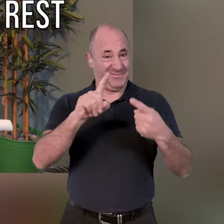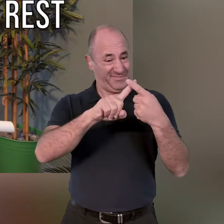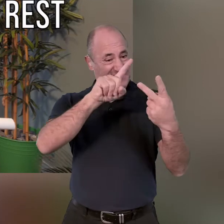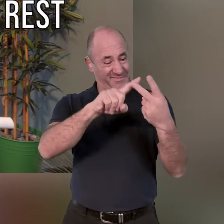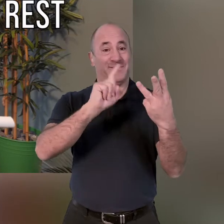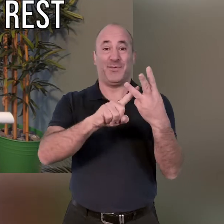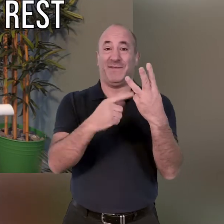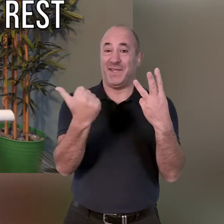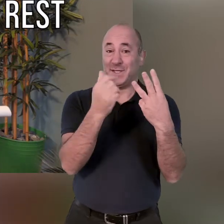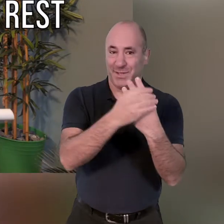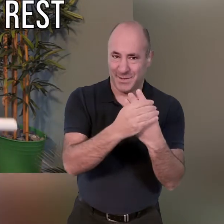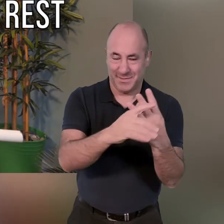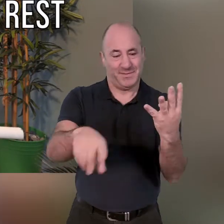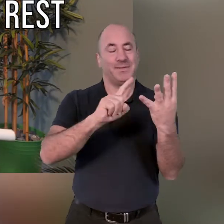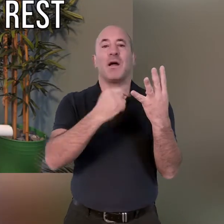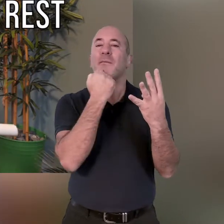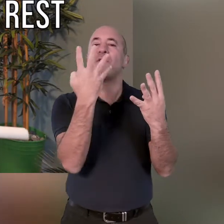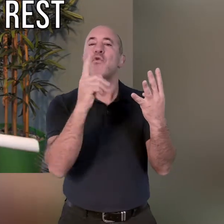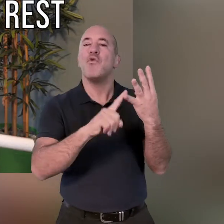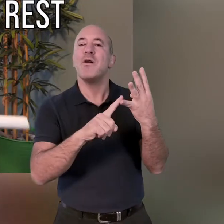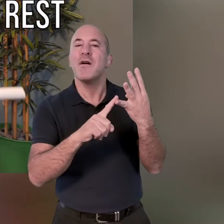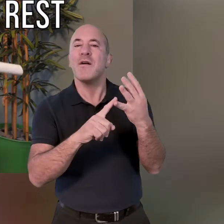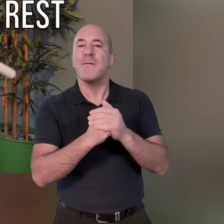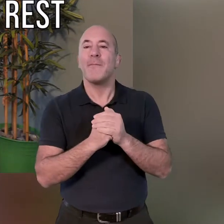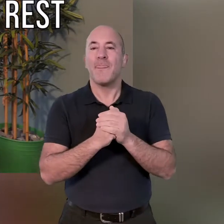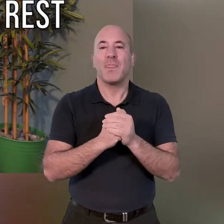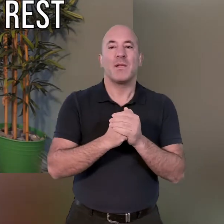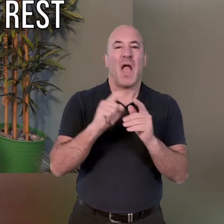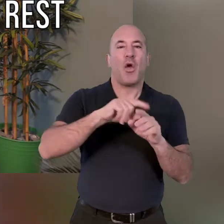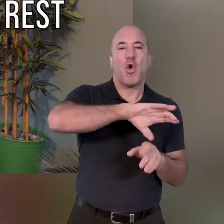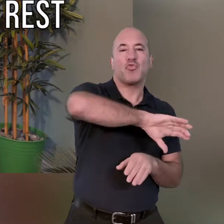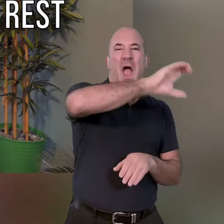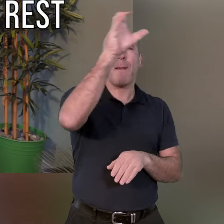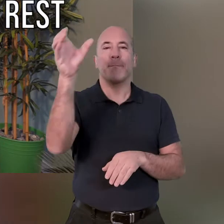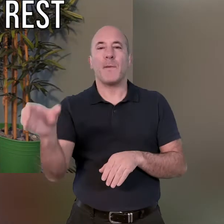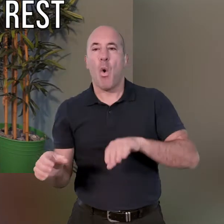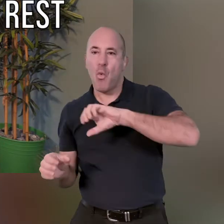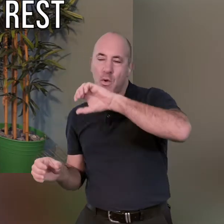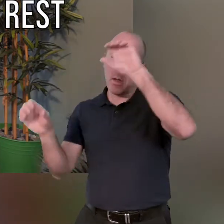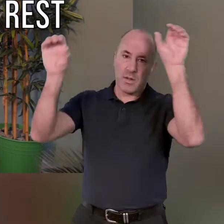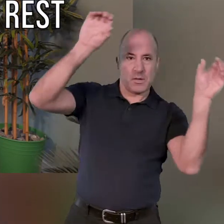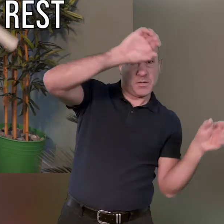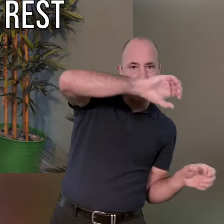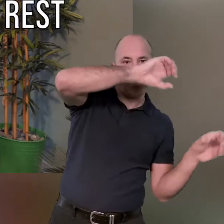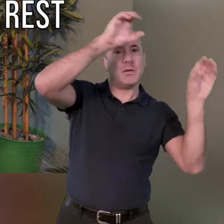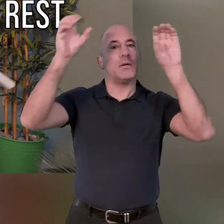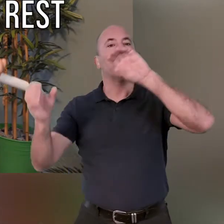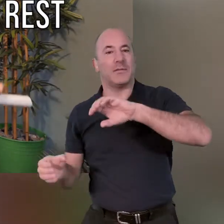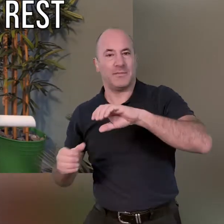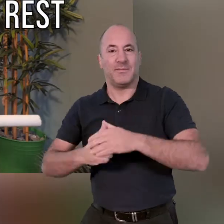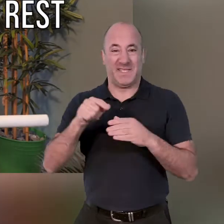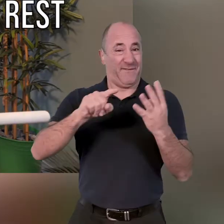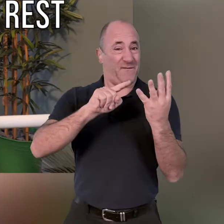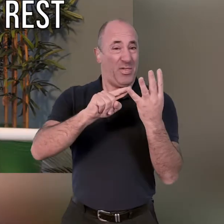that is exercise number 3. Exercise number 4, we are going to be doing some rainbows overhead like so.